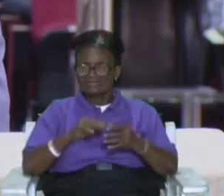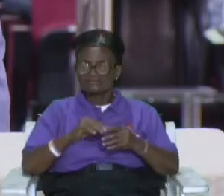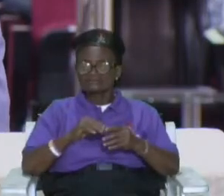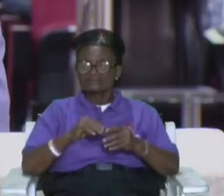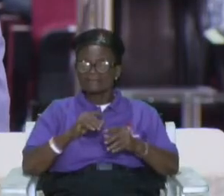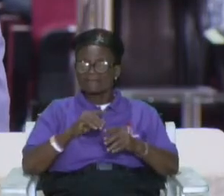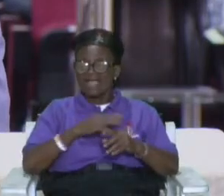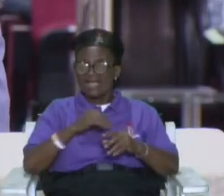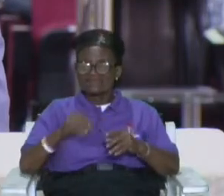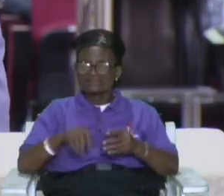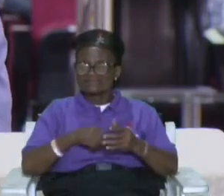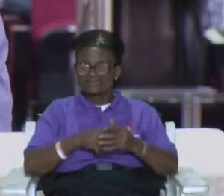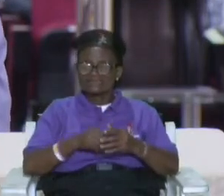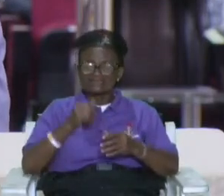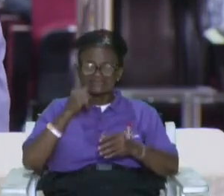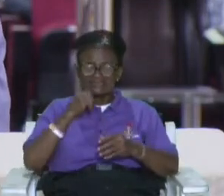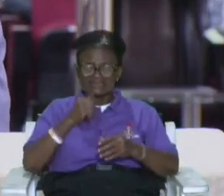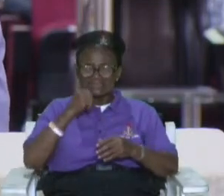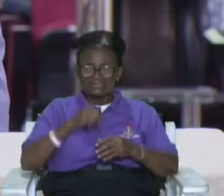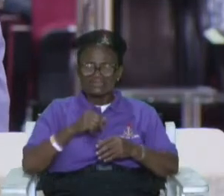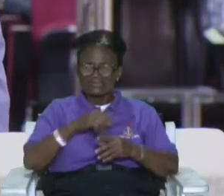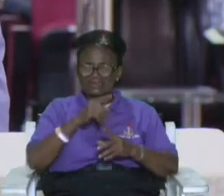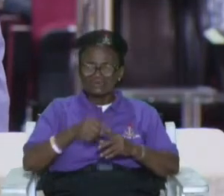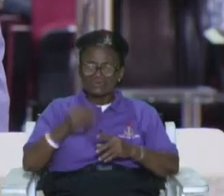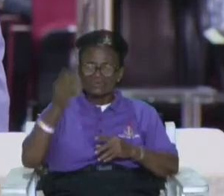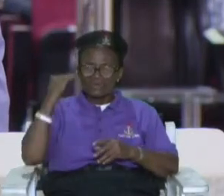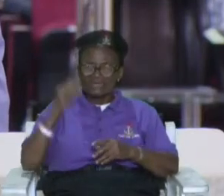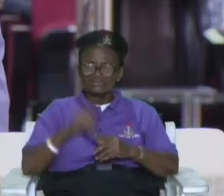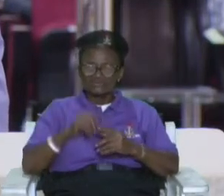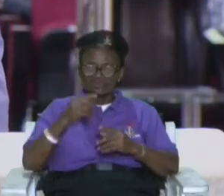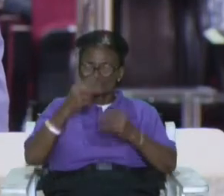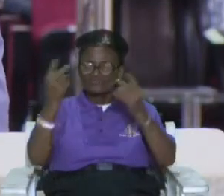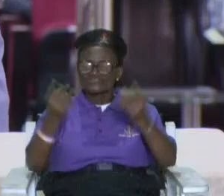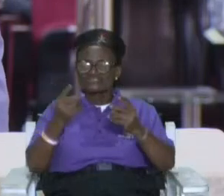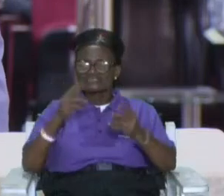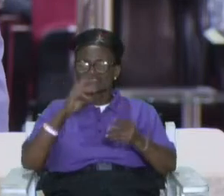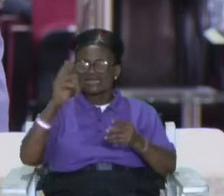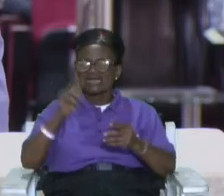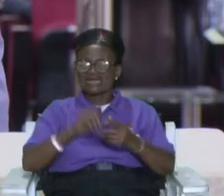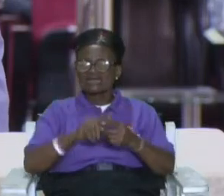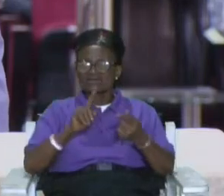And this lady went to visit her friend in the hospital.